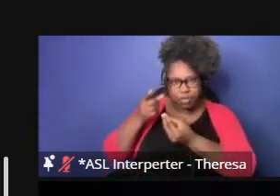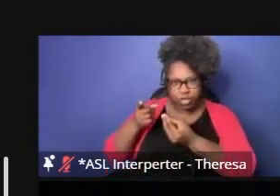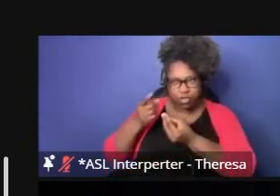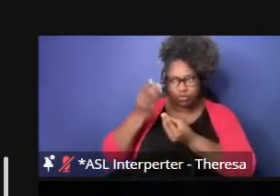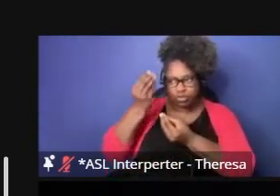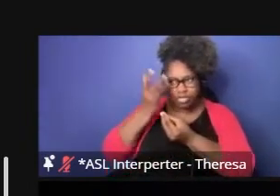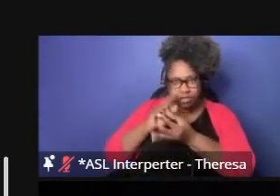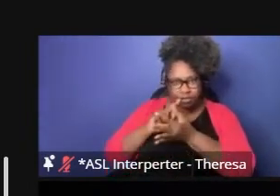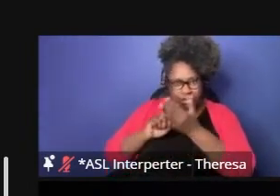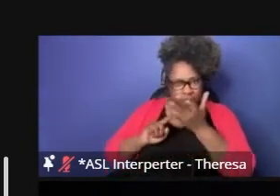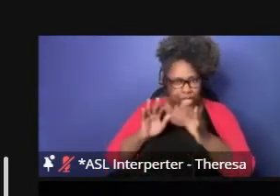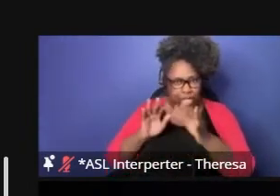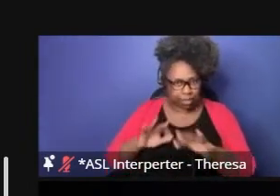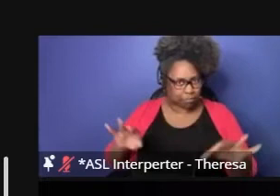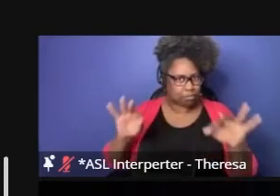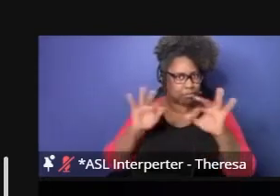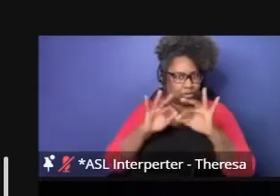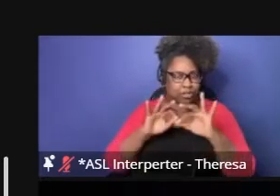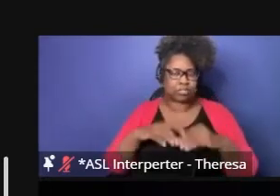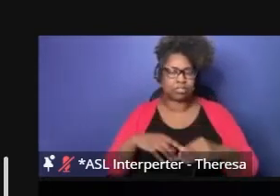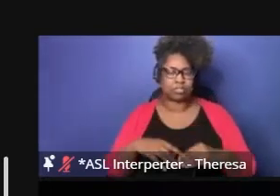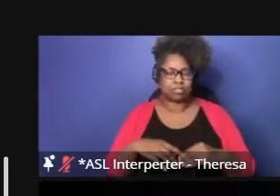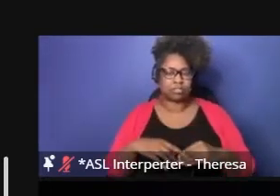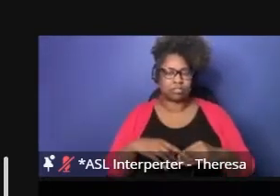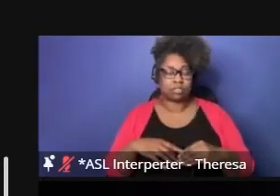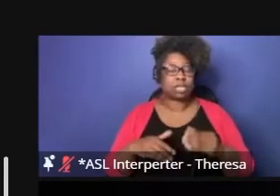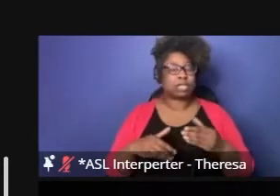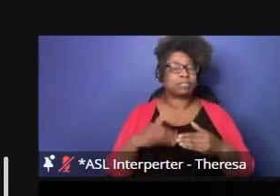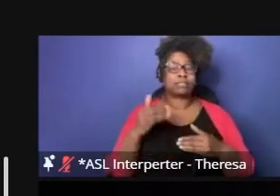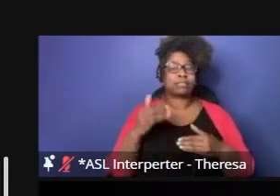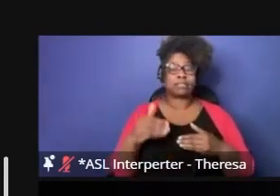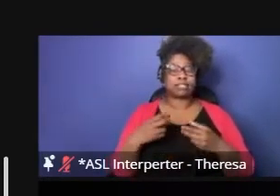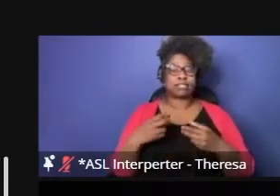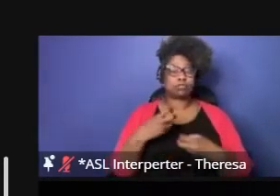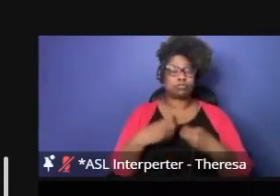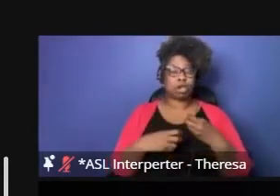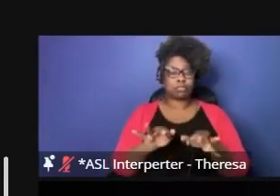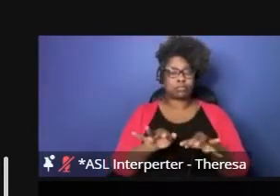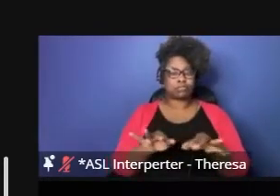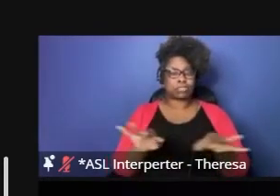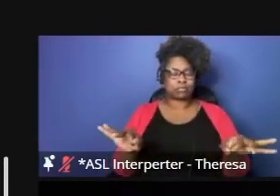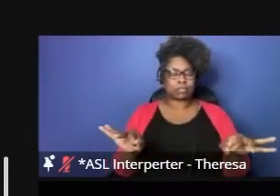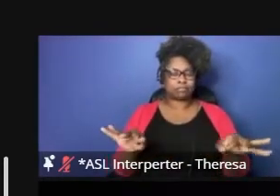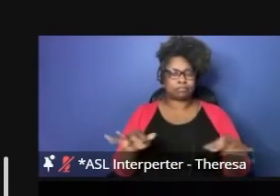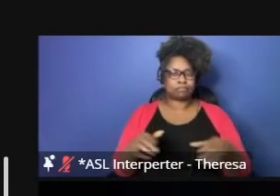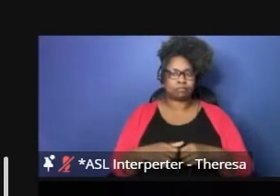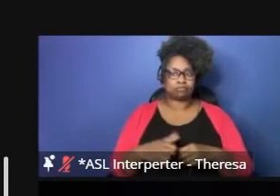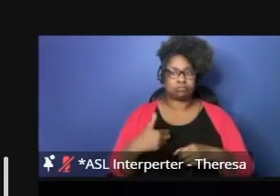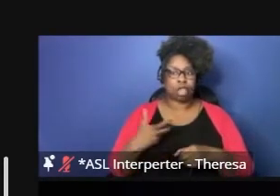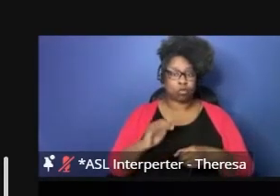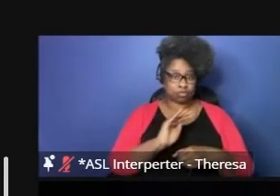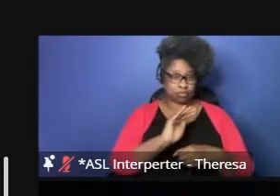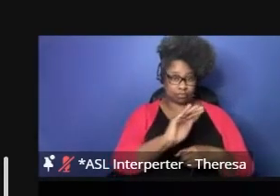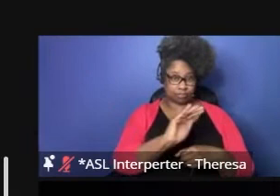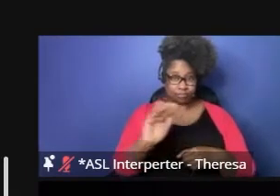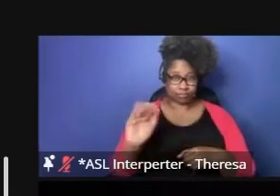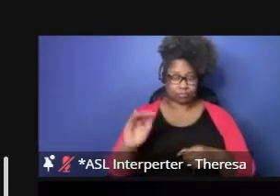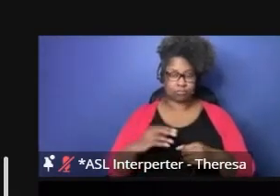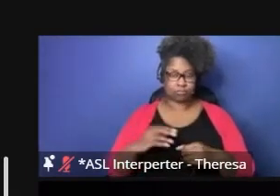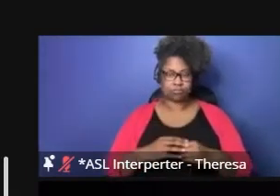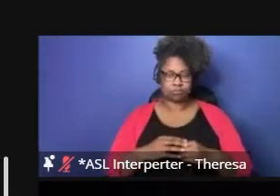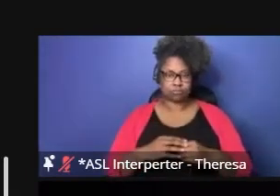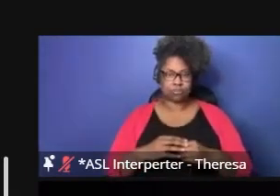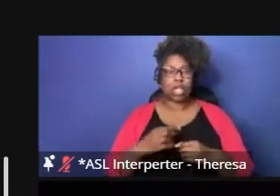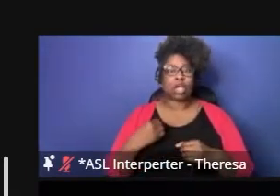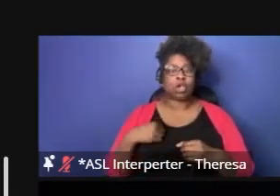share this problem statement next. And then what I'm actually going to ask, and I'm going to remind everybody of how this works, but we're actually going to do a